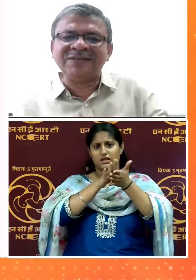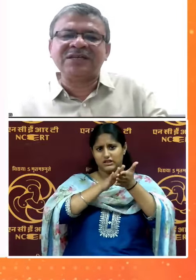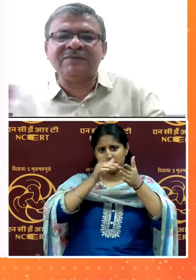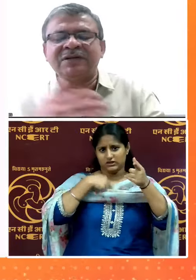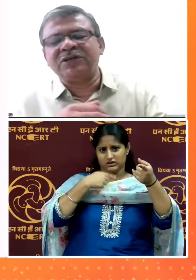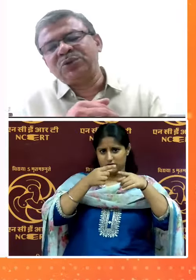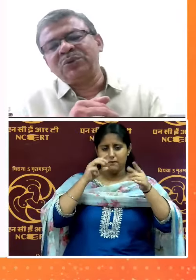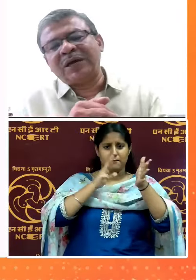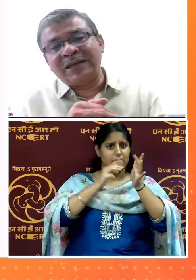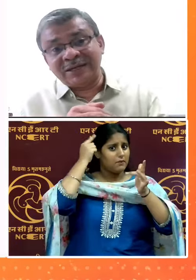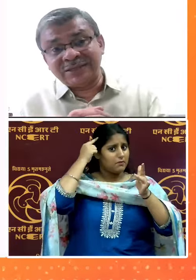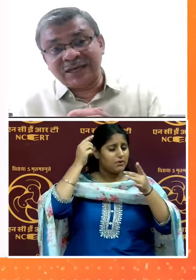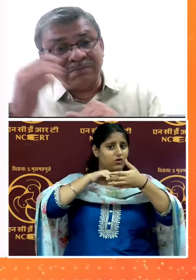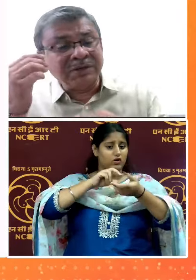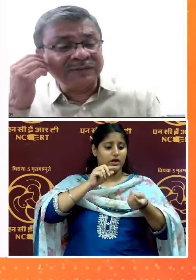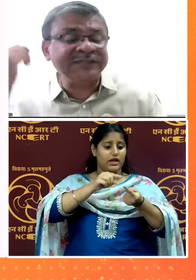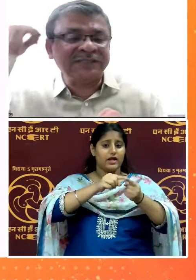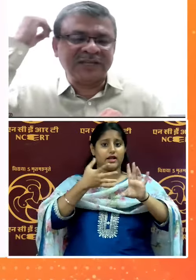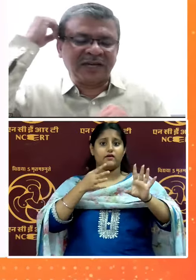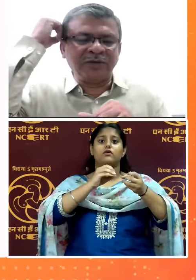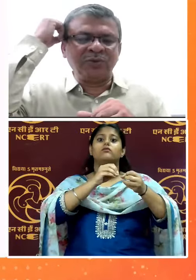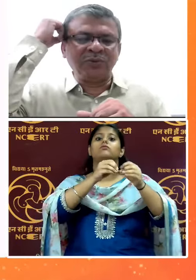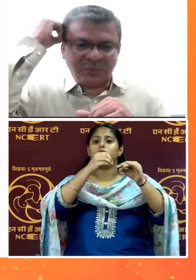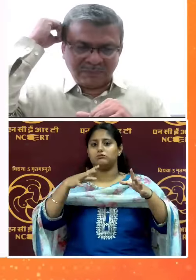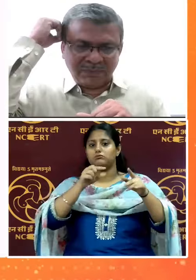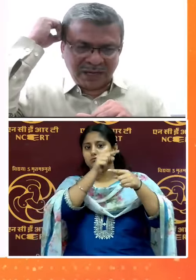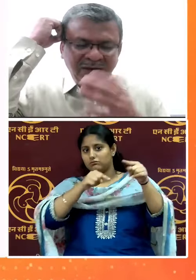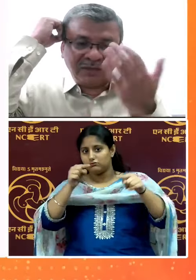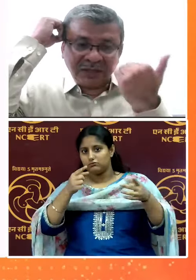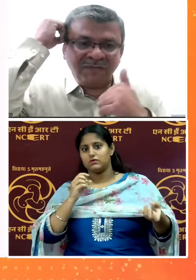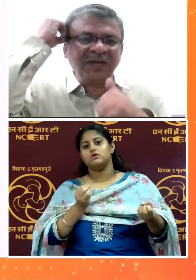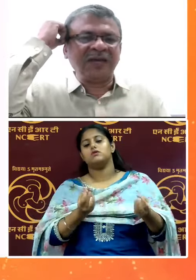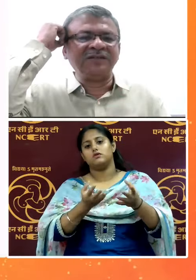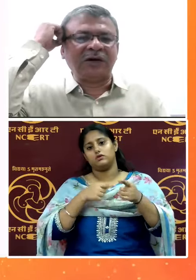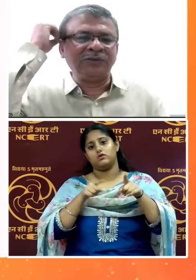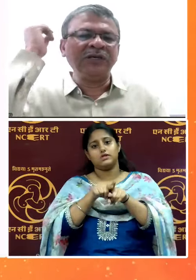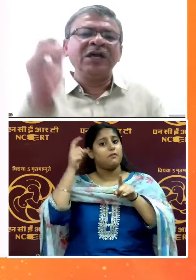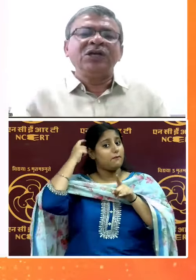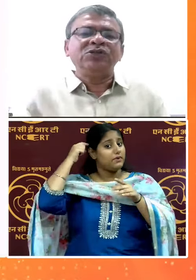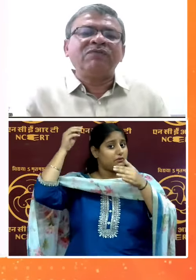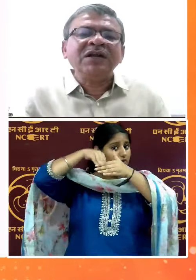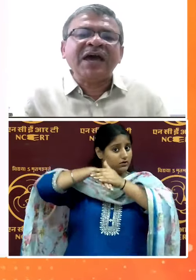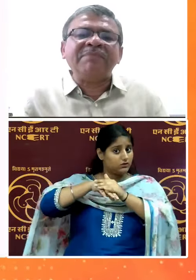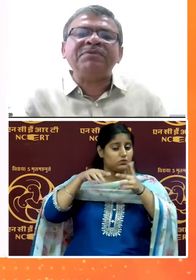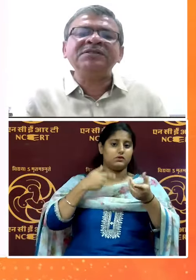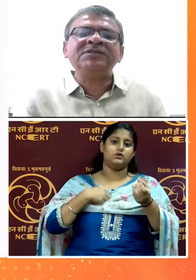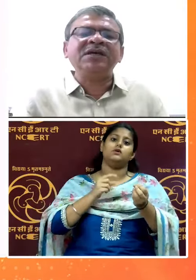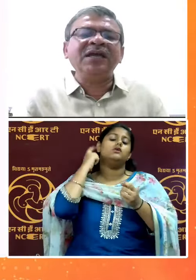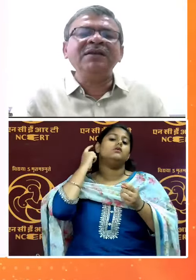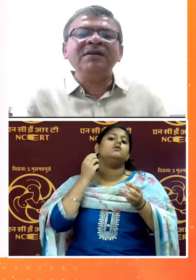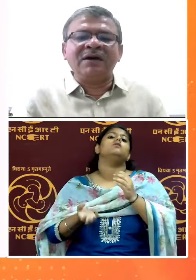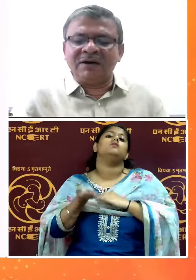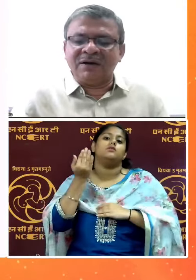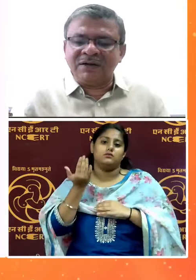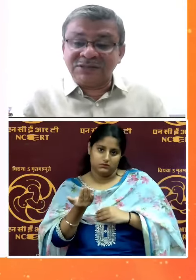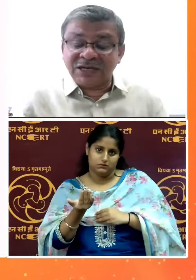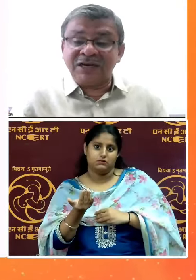which gets converted to an electrical impulse which is taken to the brain. Then we hear sounds. So what happens